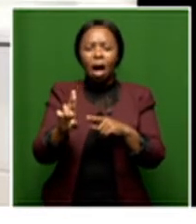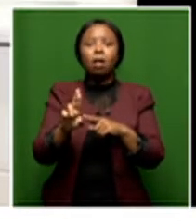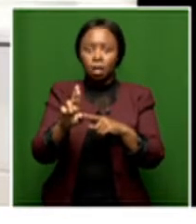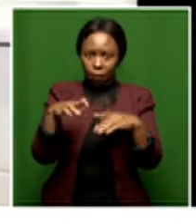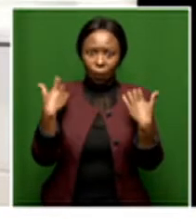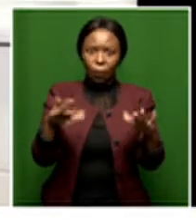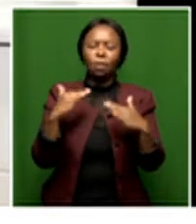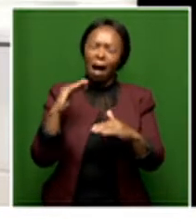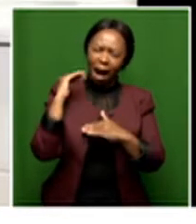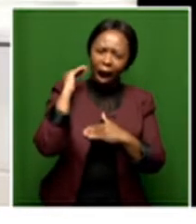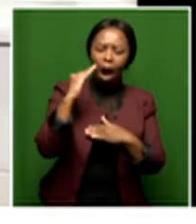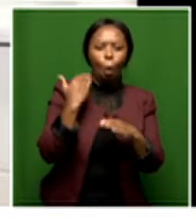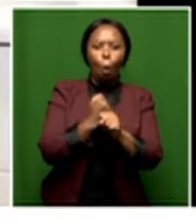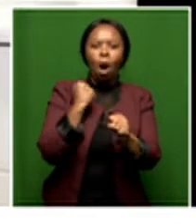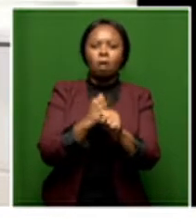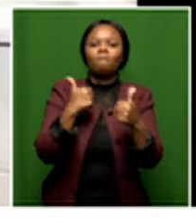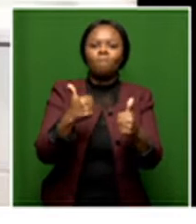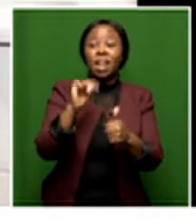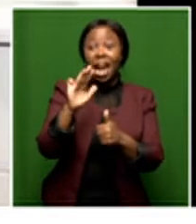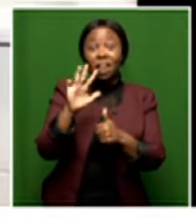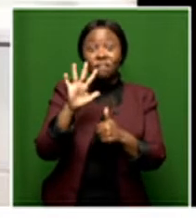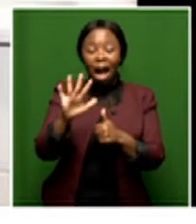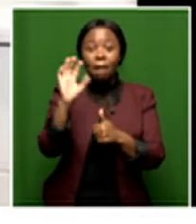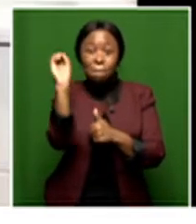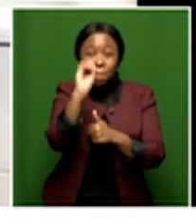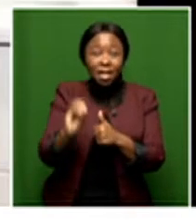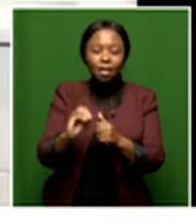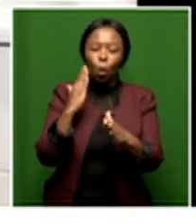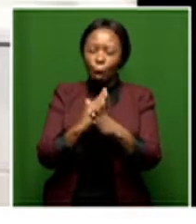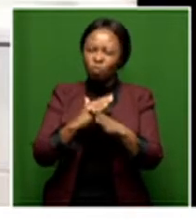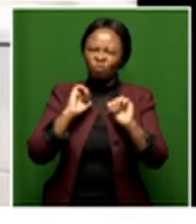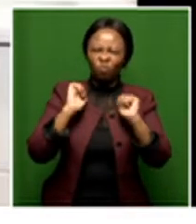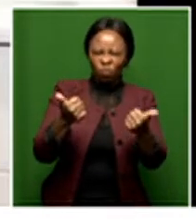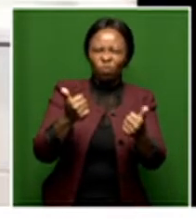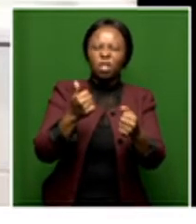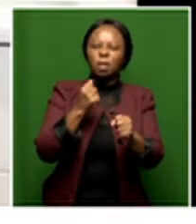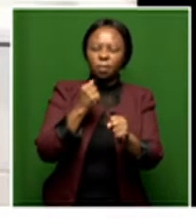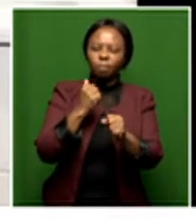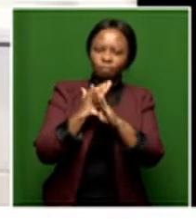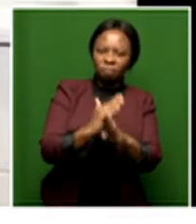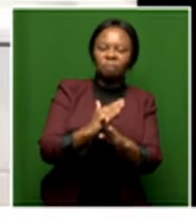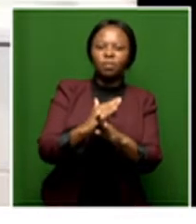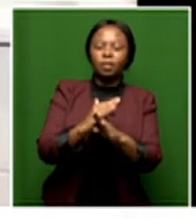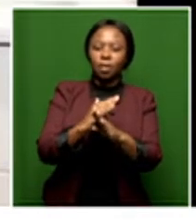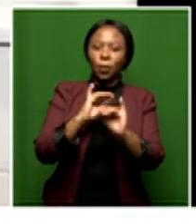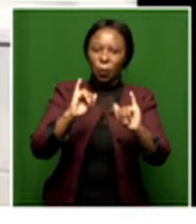highly effective, 95% effective against serious disease, severe